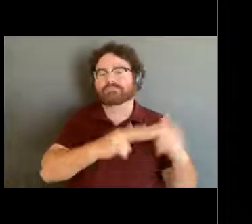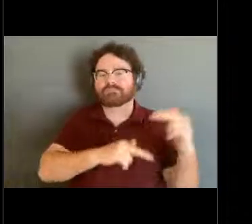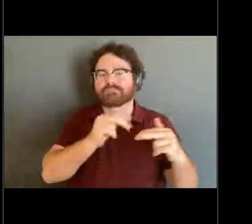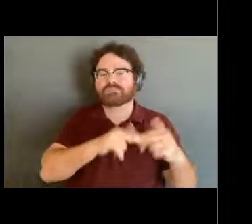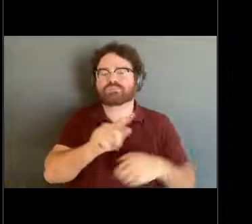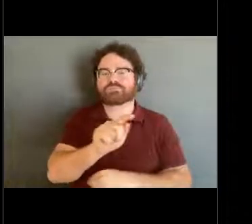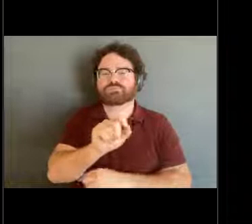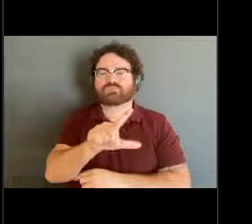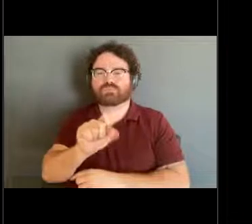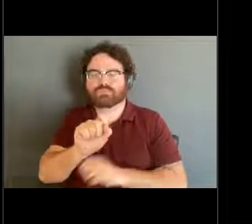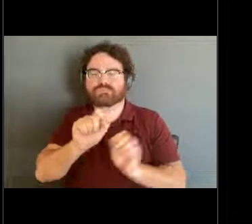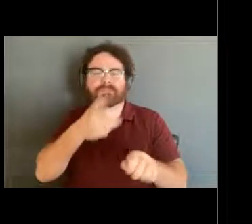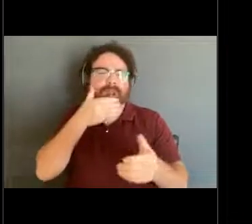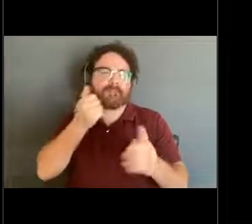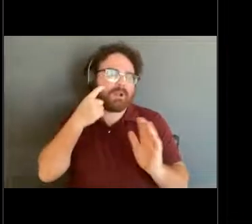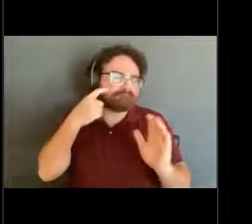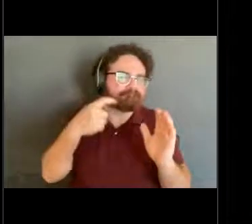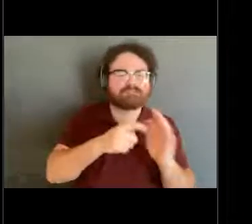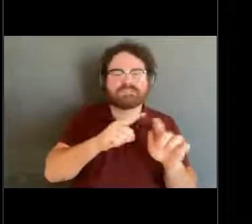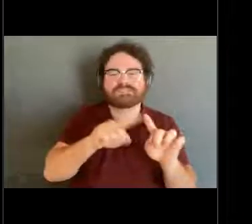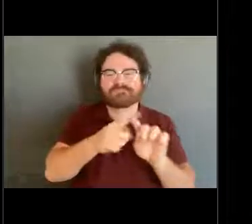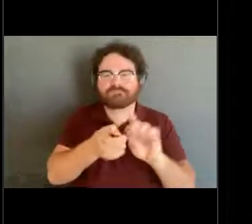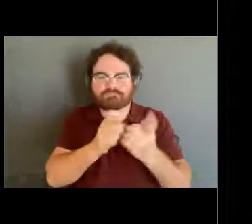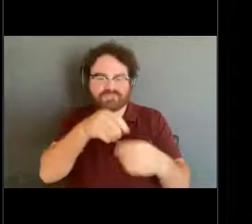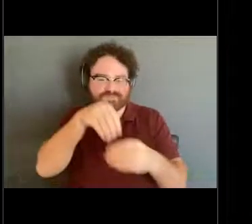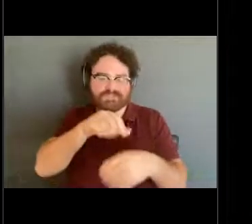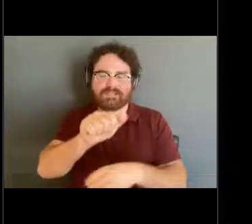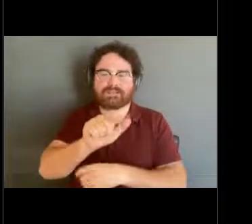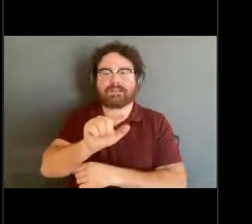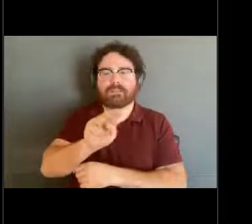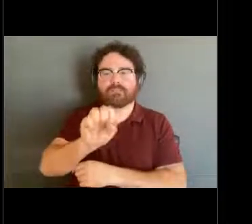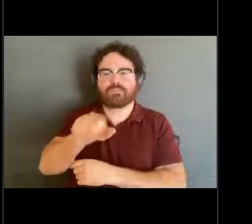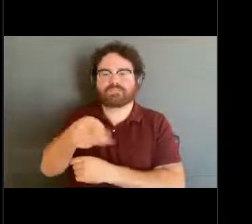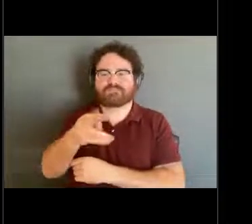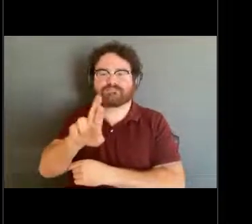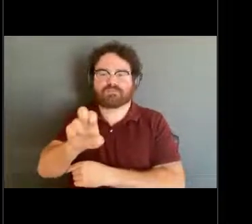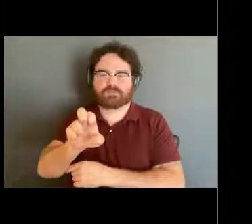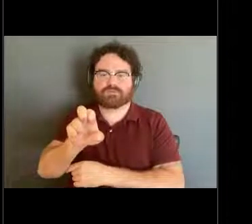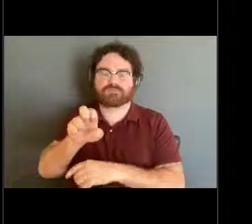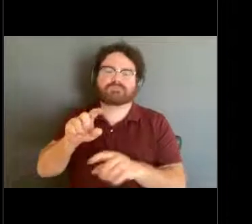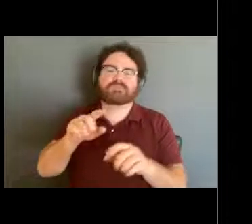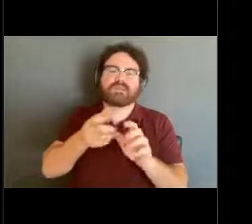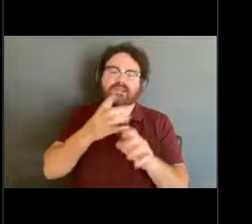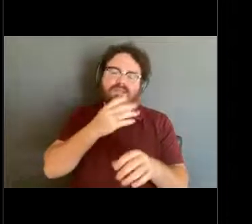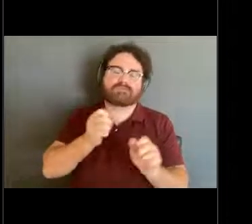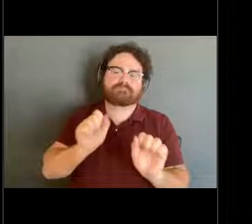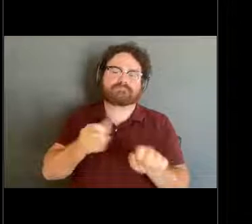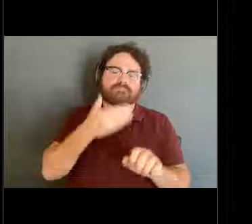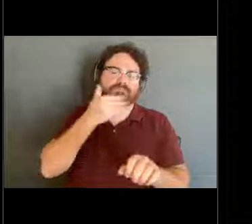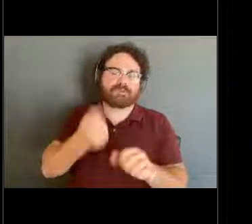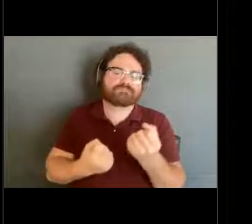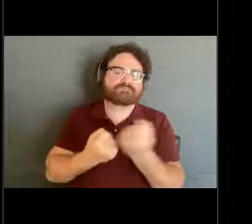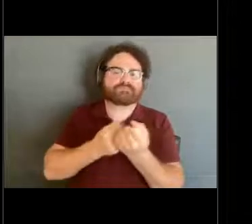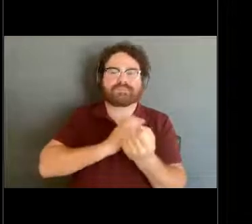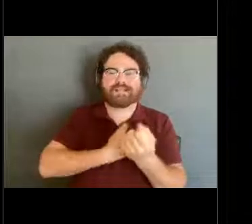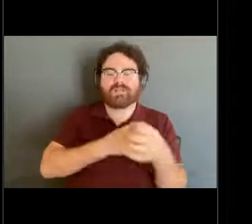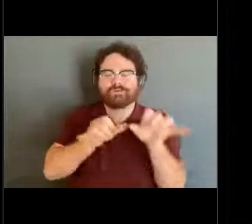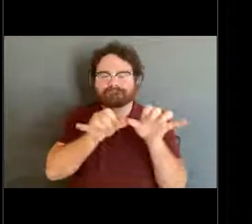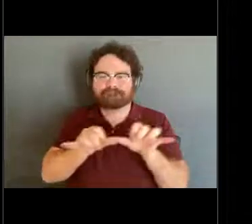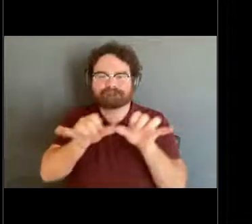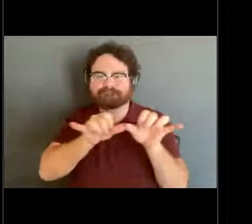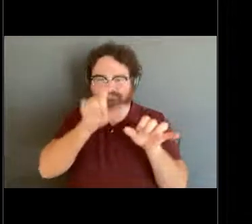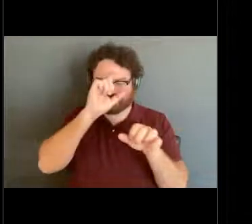atmospheric process, to better use our atmospheric results, those atmospheric measurements that we're making, so that we can more directly and in a